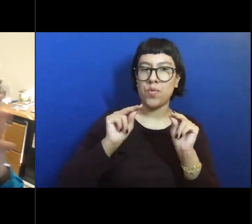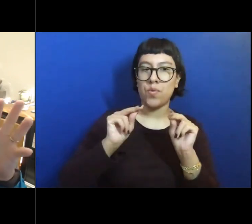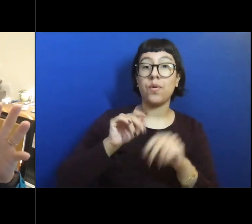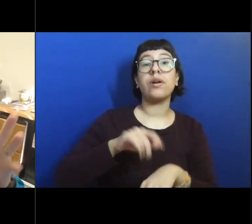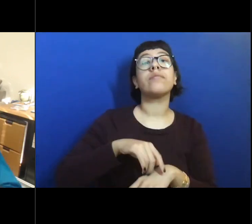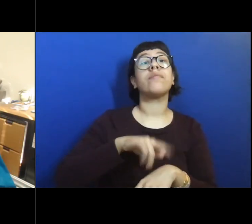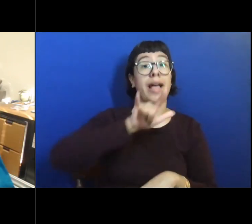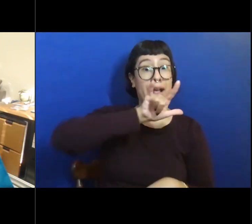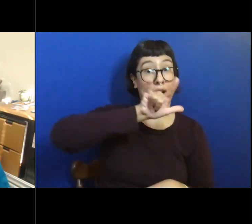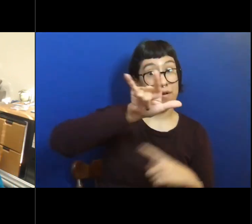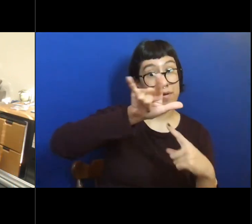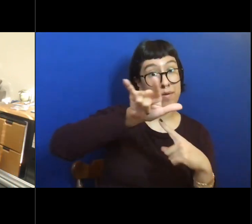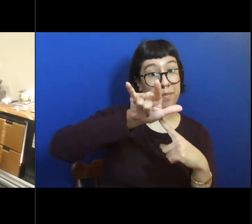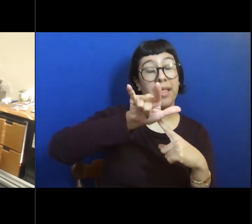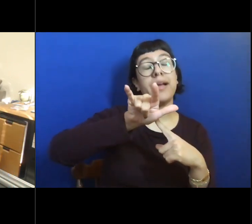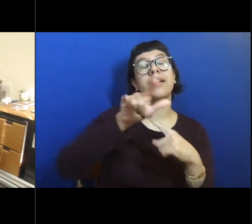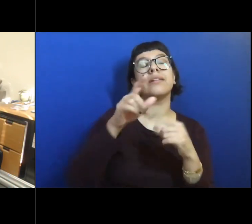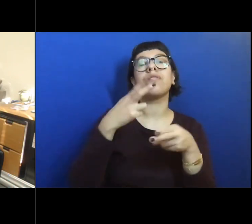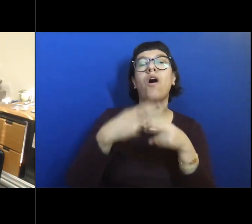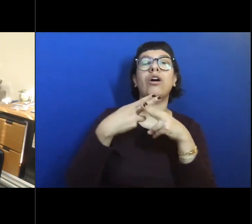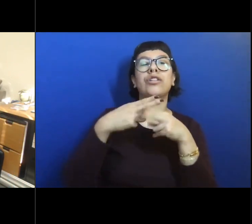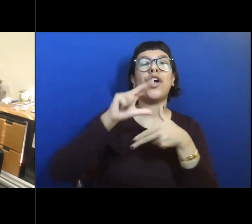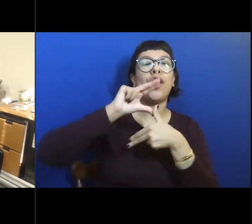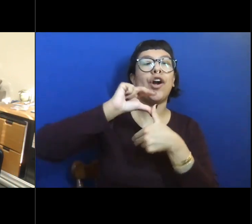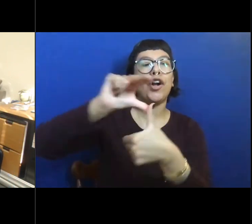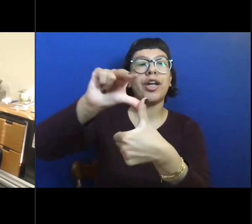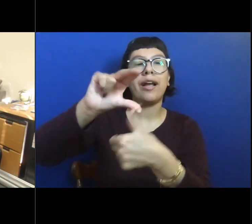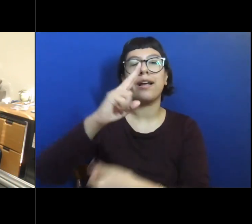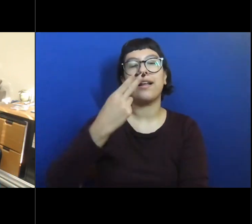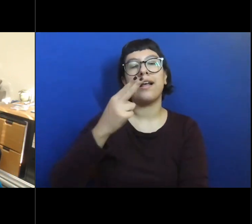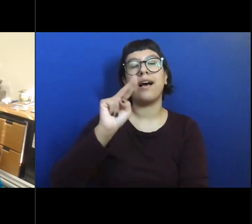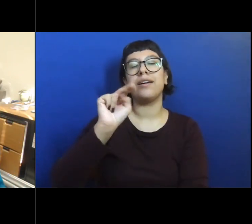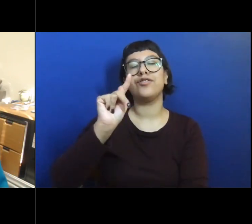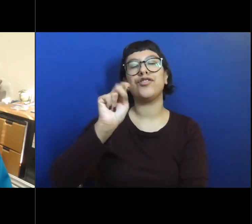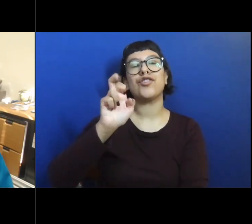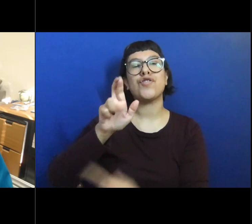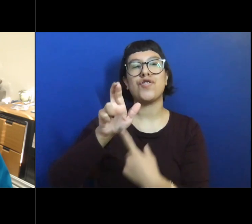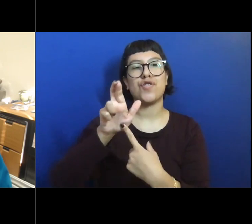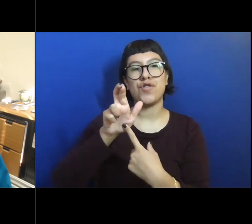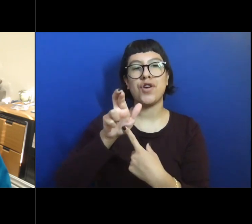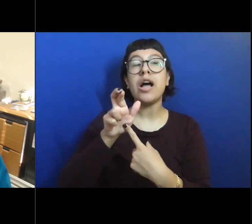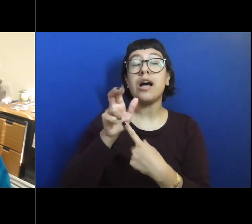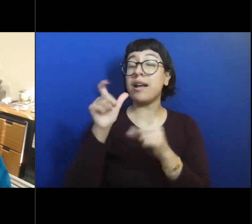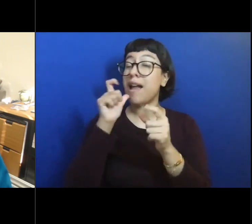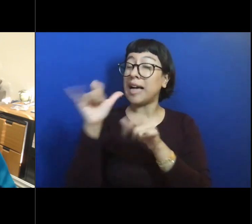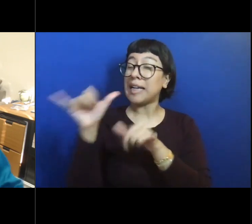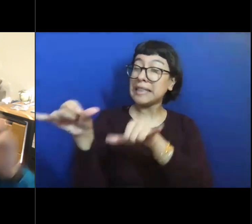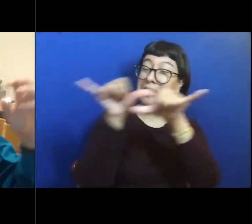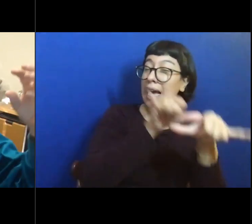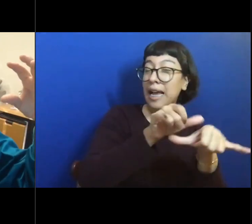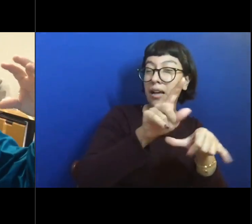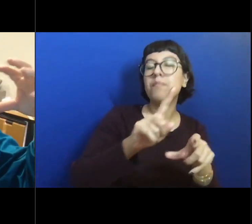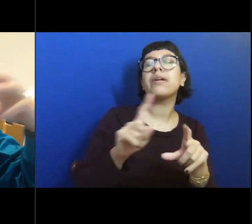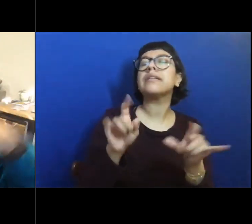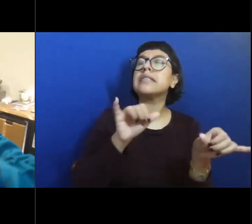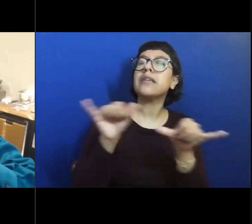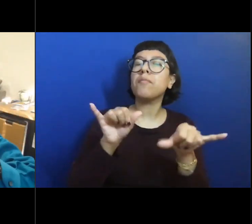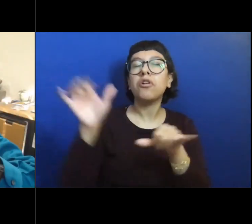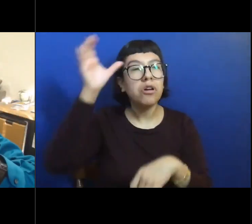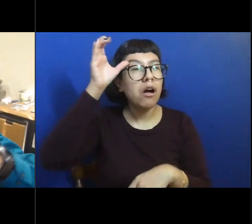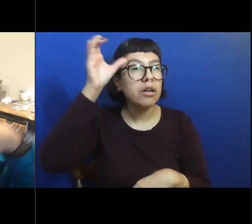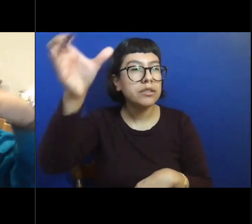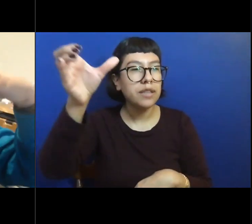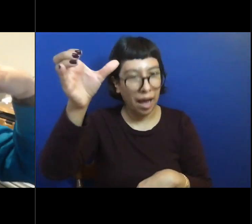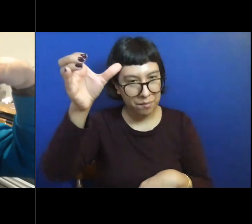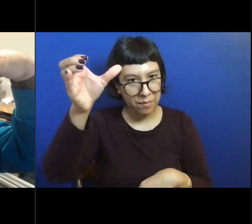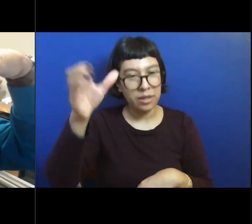Hunter flies into the hurricane, and they're dropping, they're not exactly like this, but they're dropping similar instruments out the